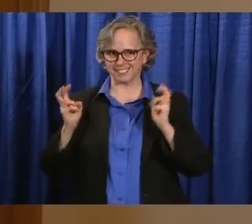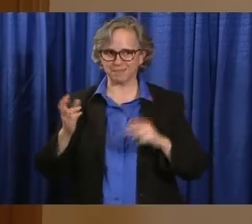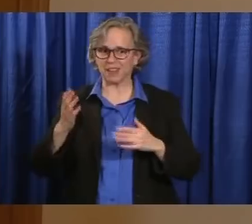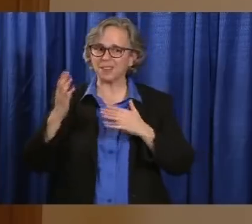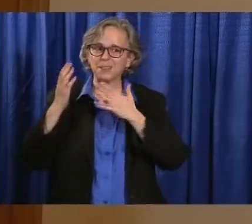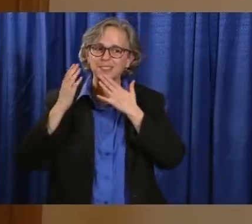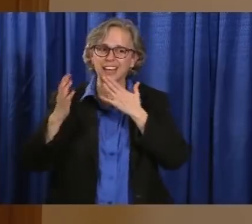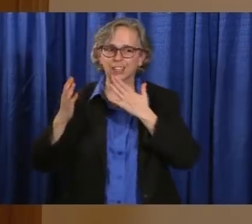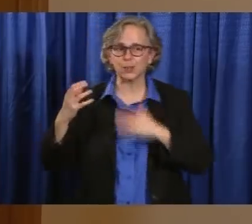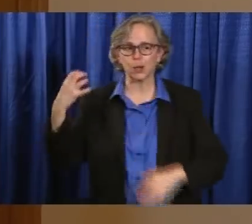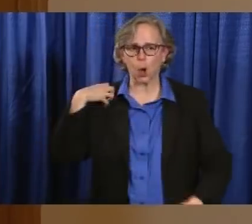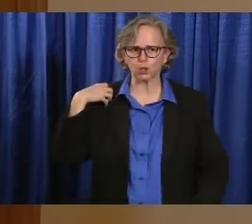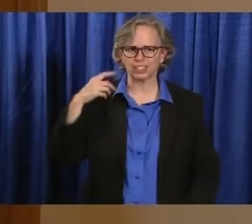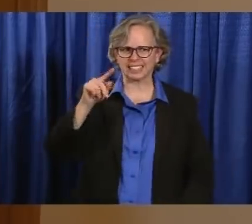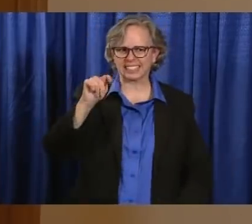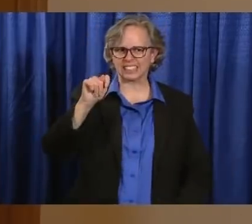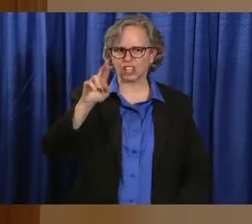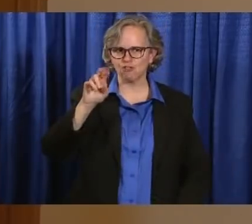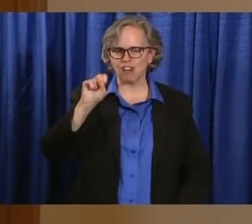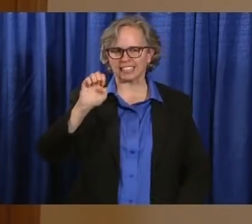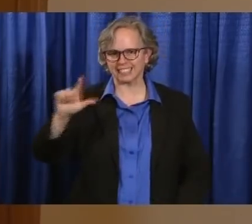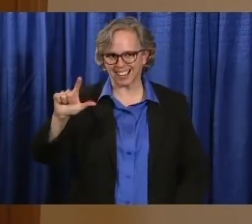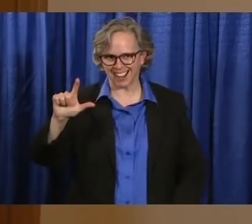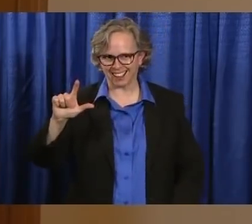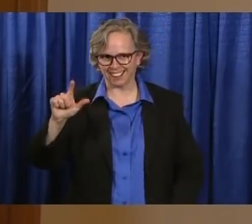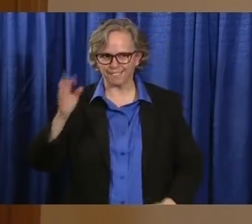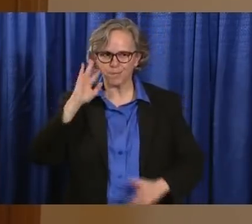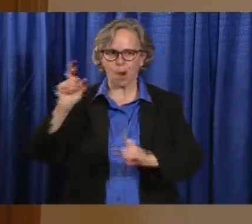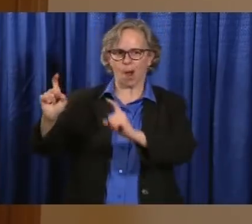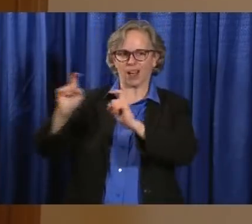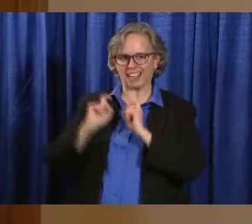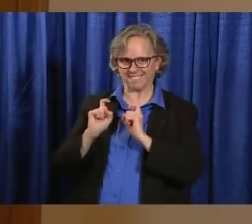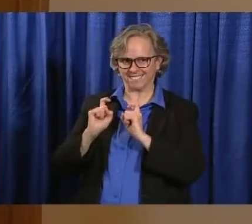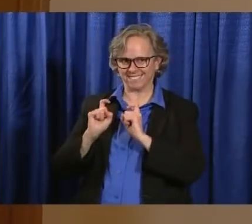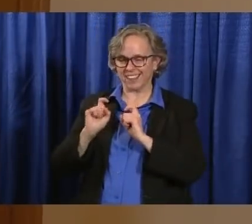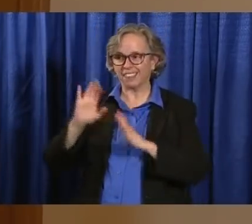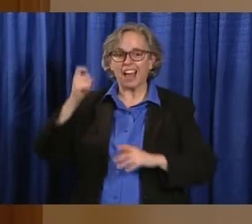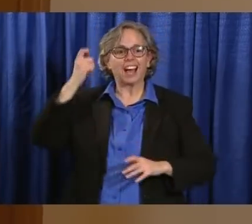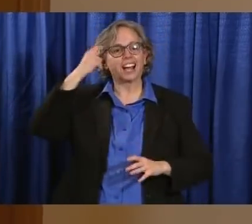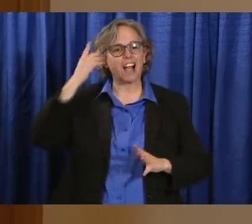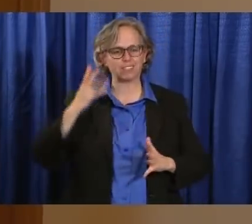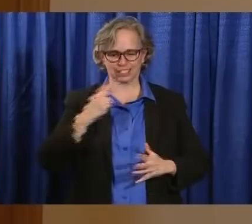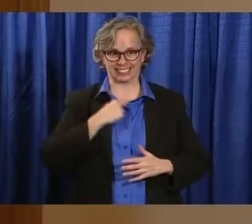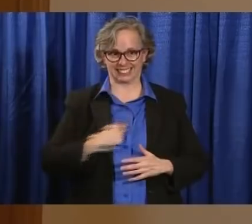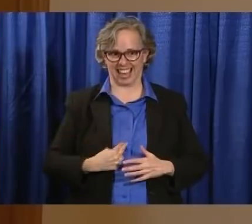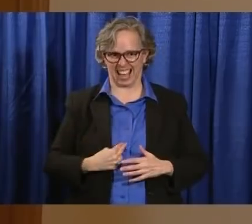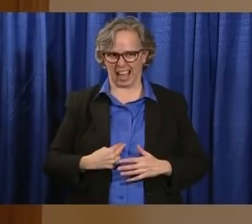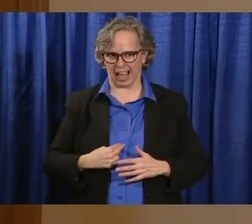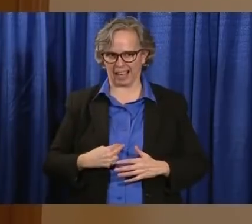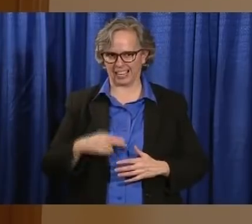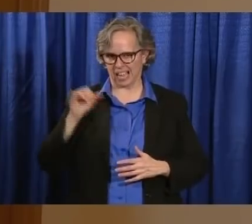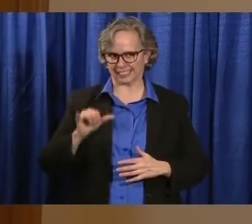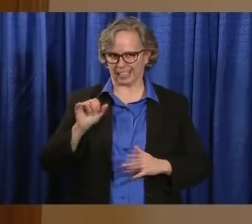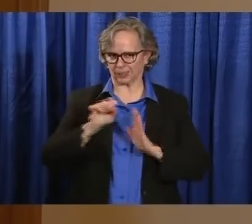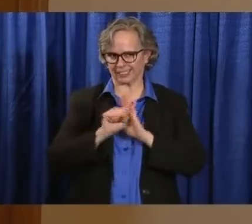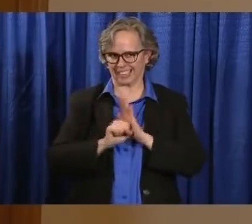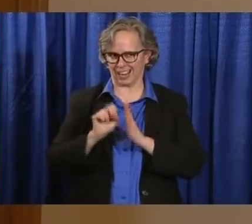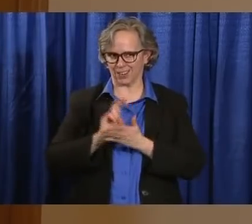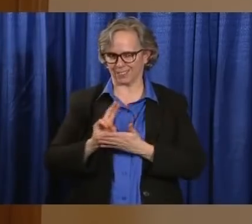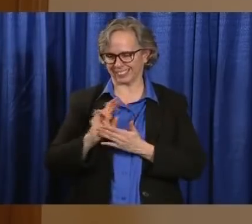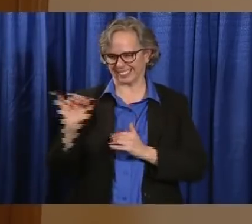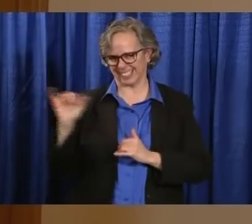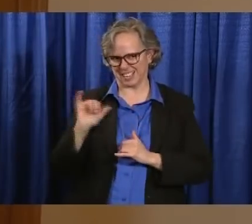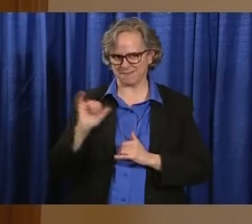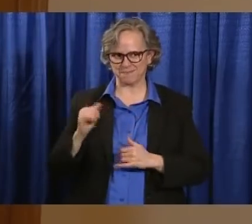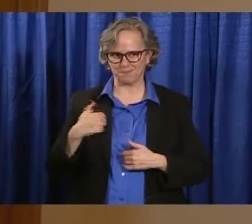this gift. The governor's wearing a Youngstown State tie as well. And really shout out to everyone there. And I also want